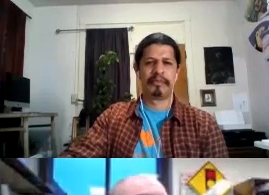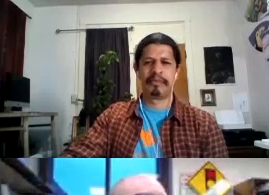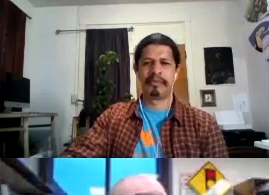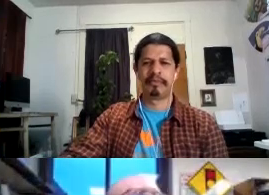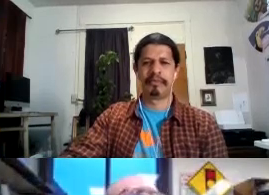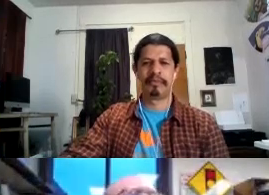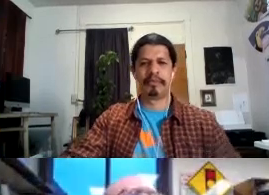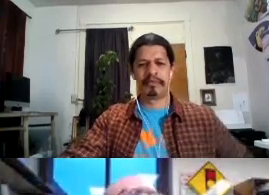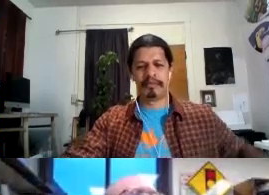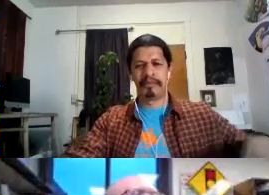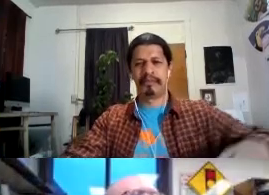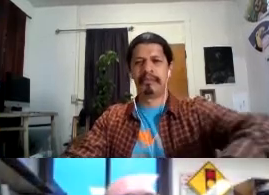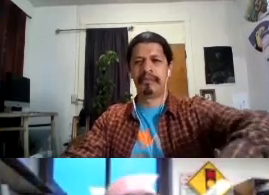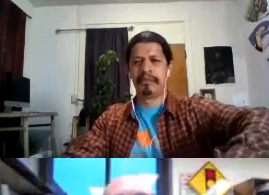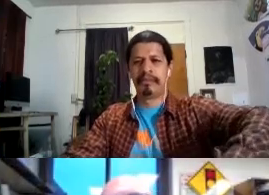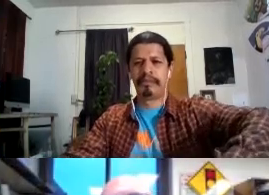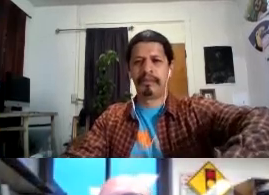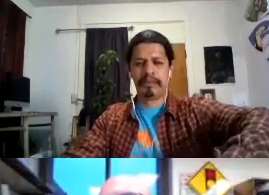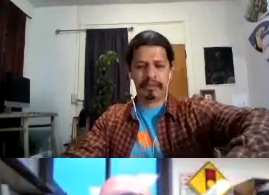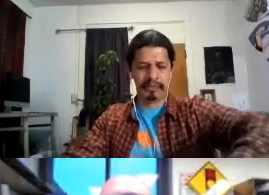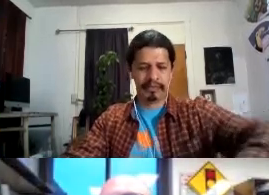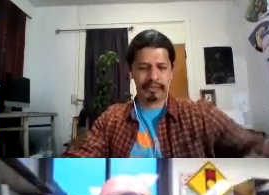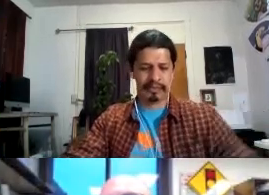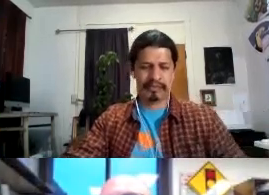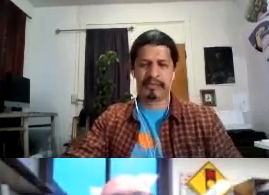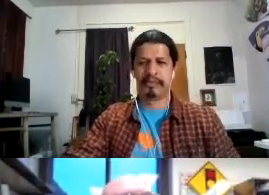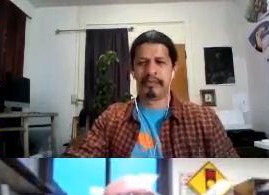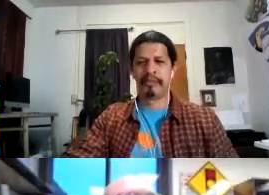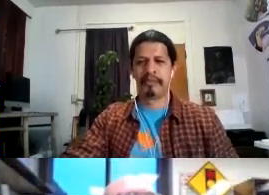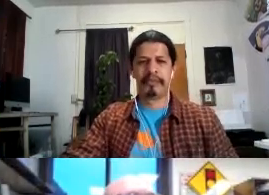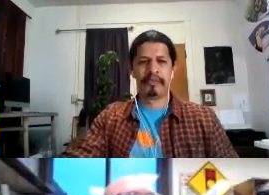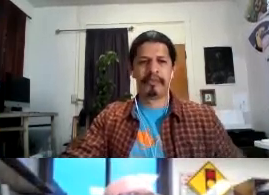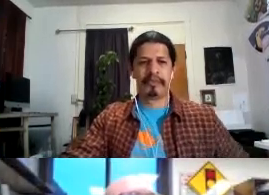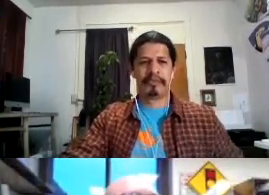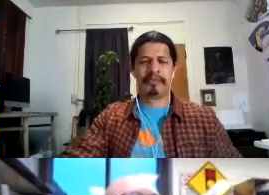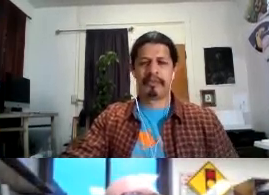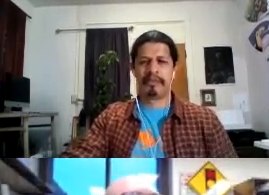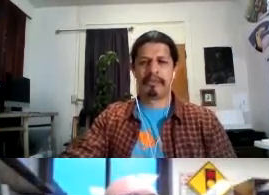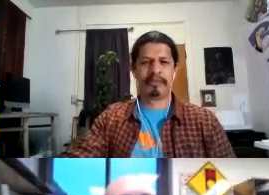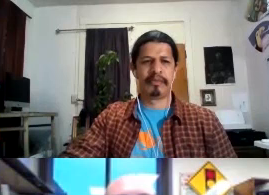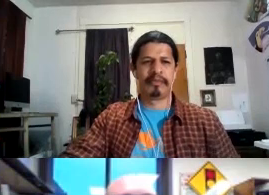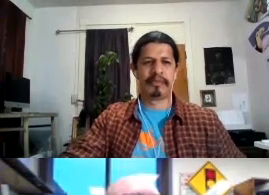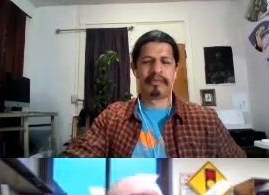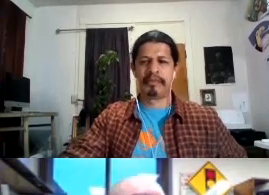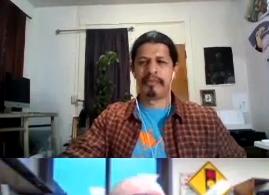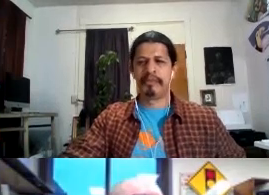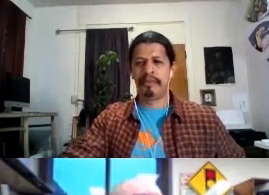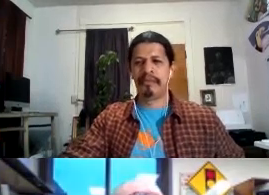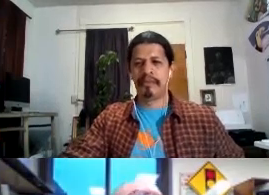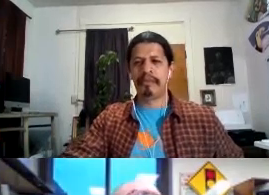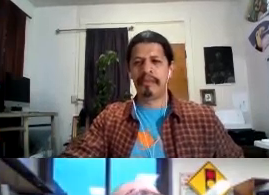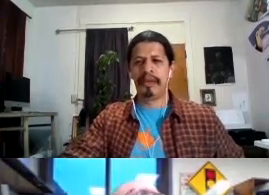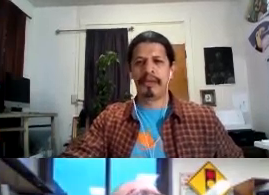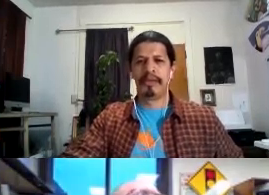About the questions in the chat, to be clear, anything we don't answer, we're going to be sending out an email with the answers to